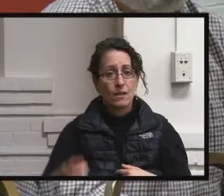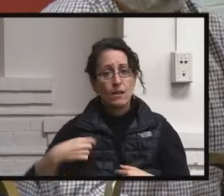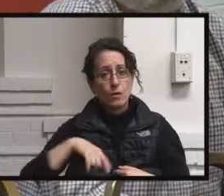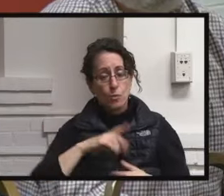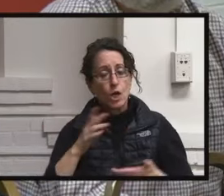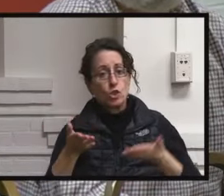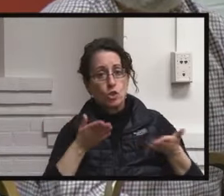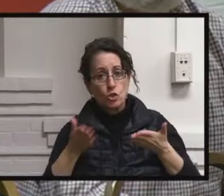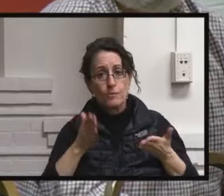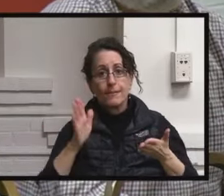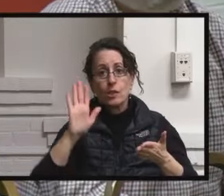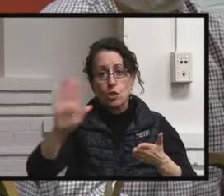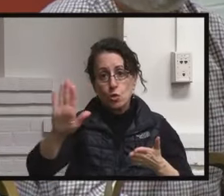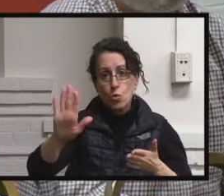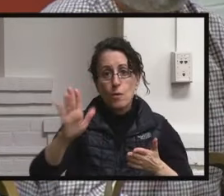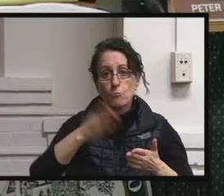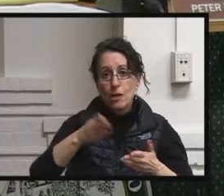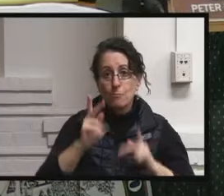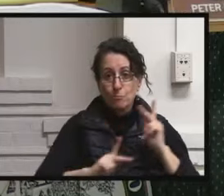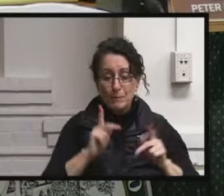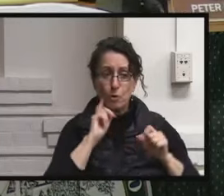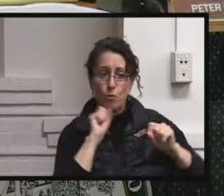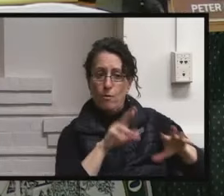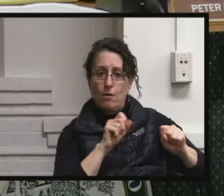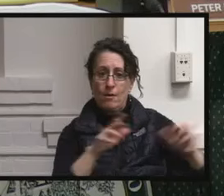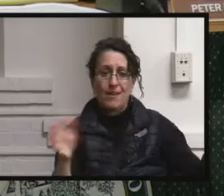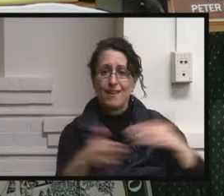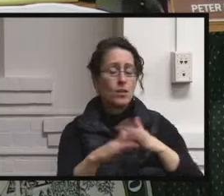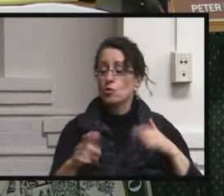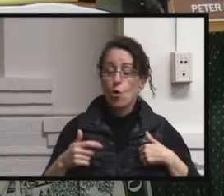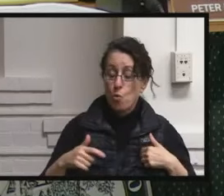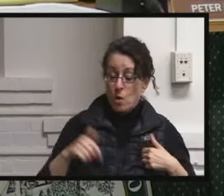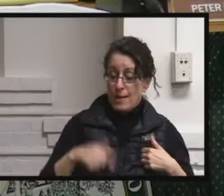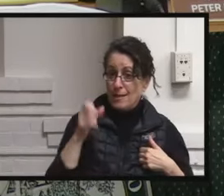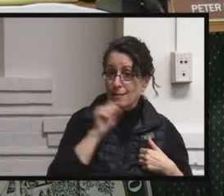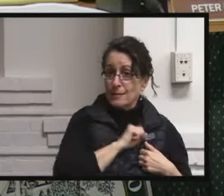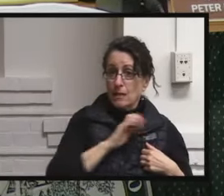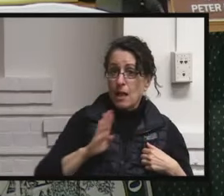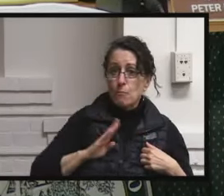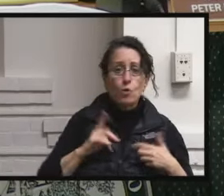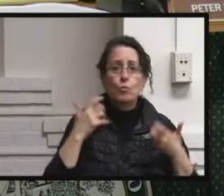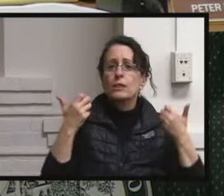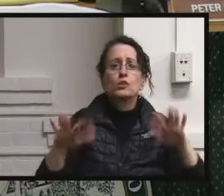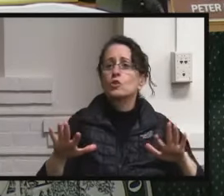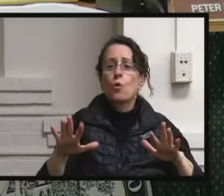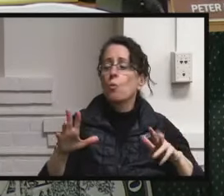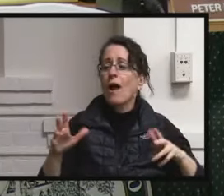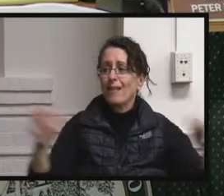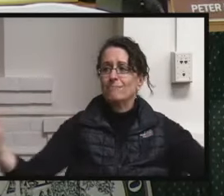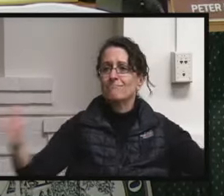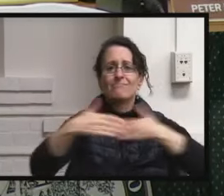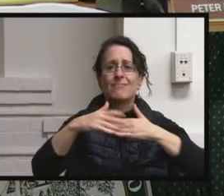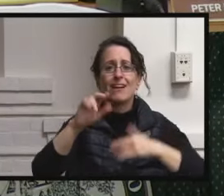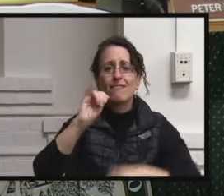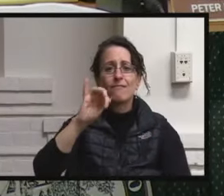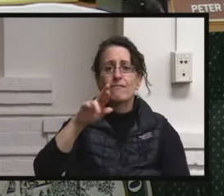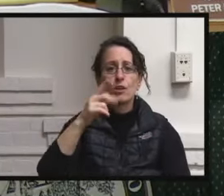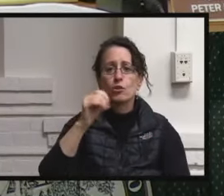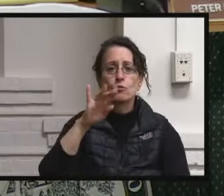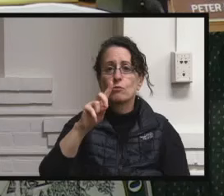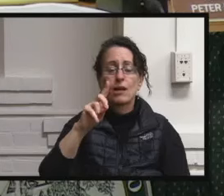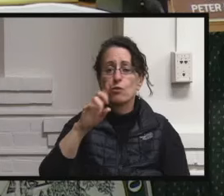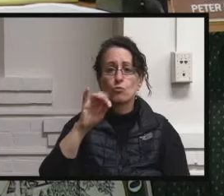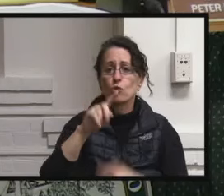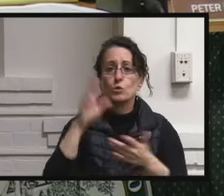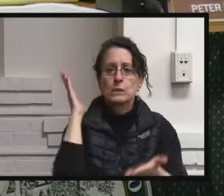residents who are using those containers. I'm sorry. We're here at the select board level. Take it out. We don't want the roll-ups at Fairground Road anymore. And